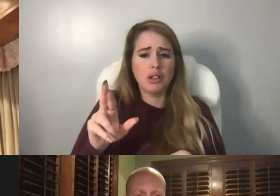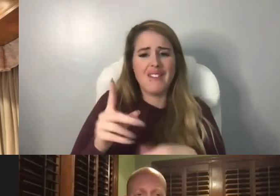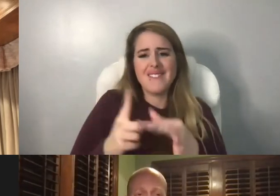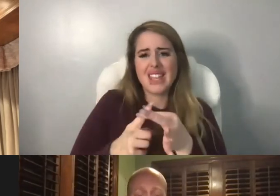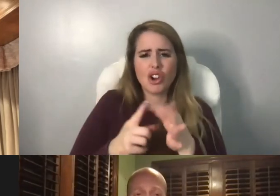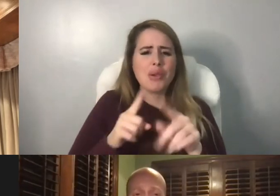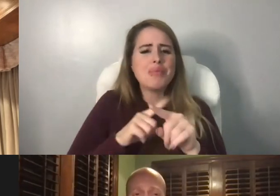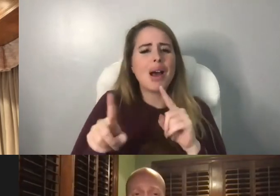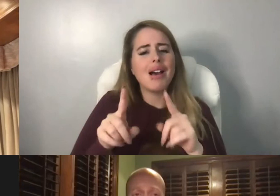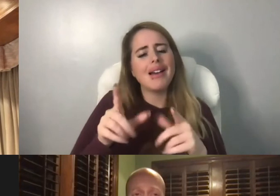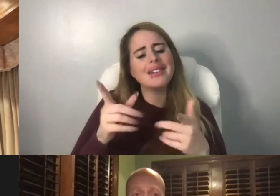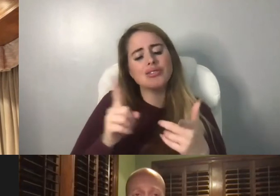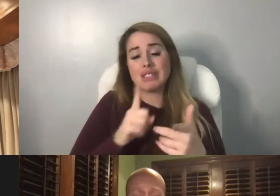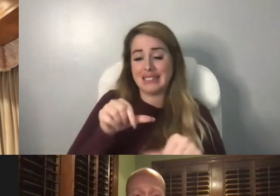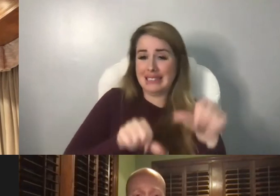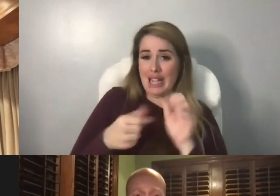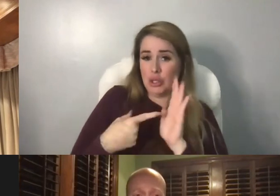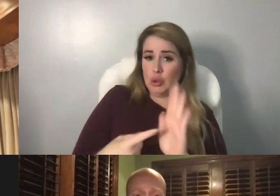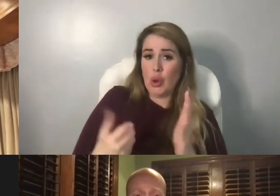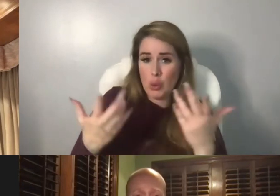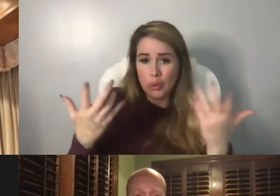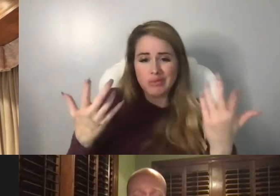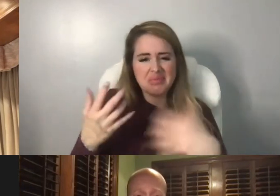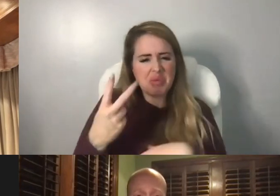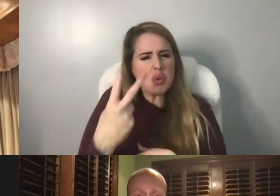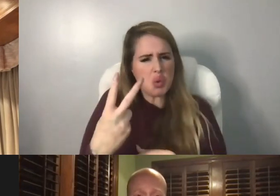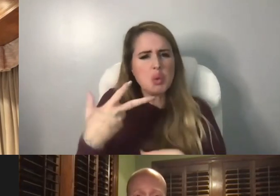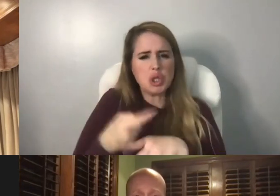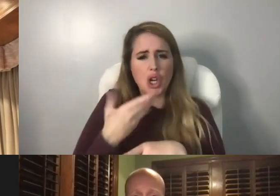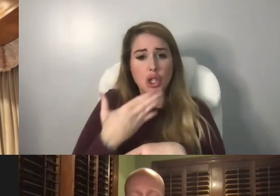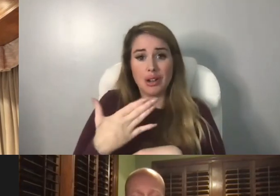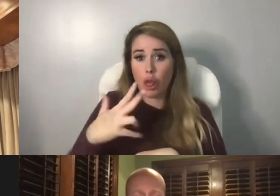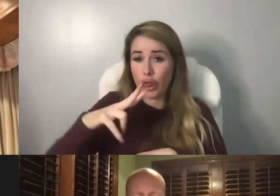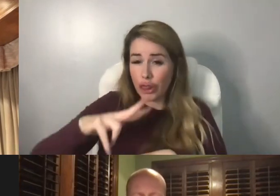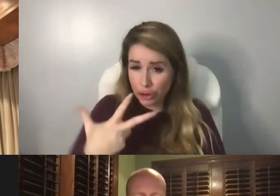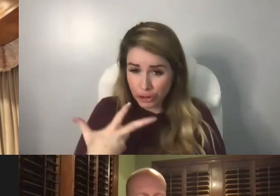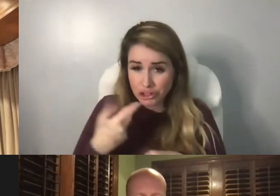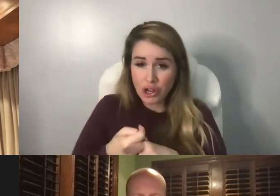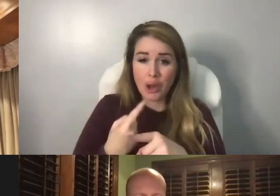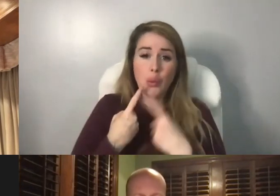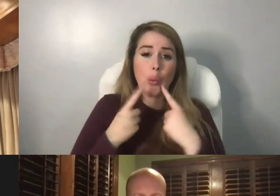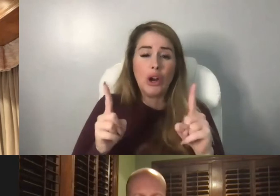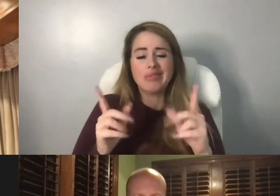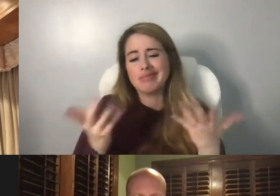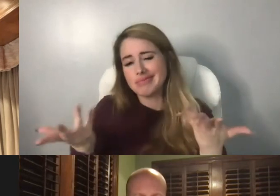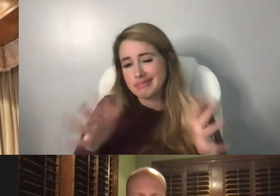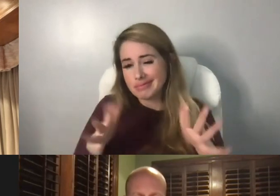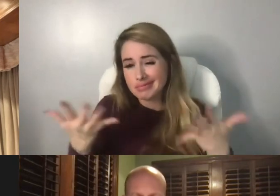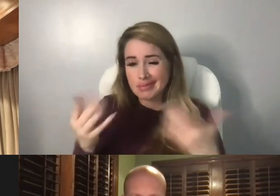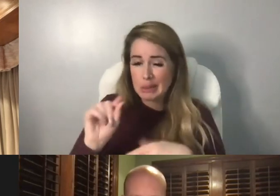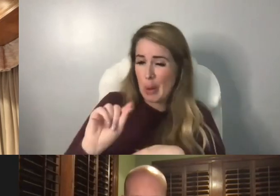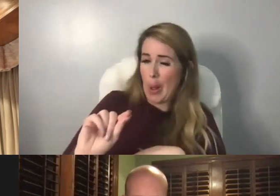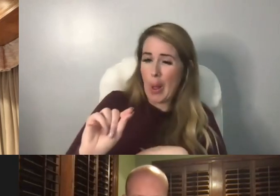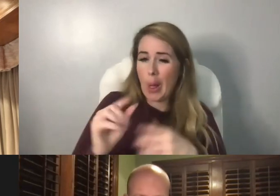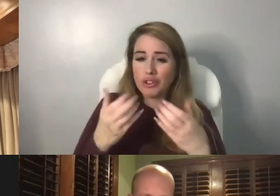support the use of 2 shots. And after that, the likelihood of a 3rd shot working is fairly small. It's not 0. So if you wanted to do a 3rd shot and